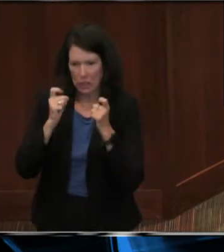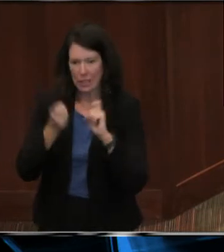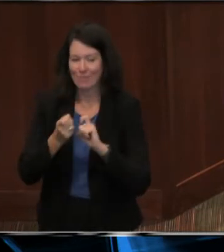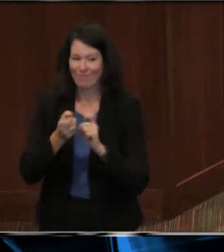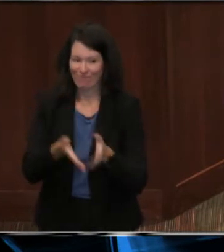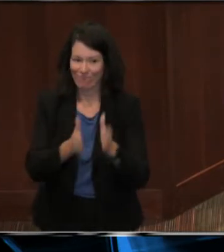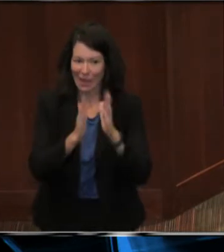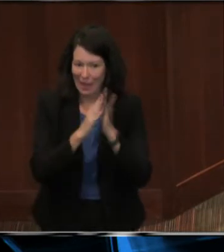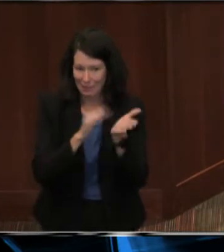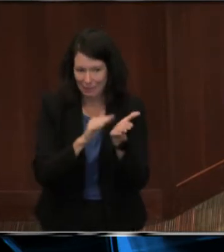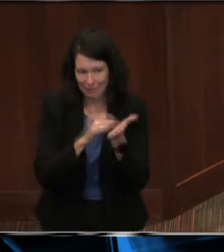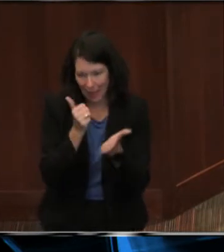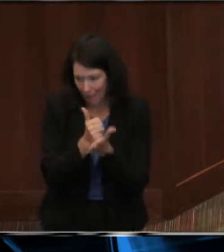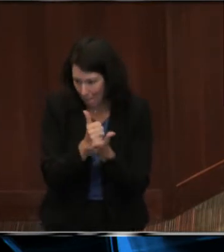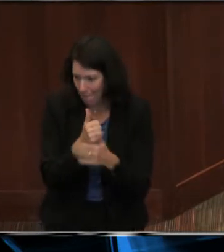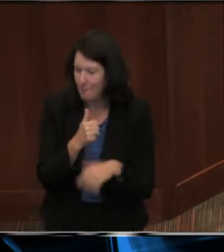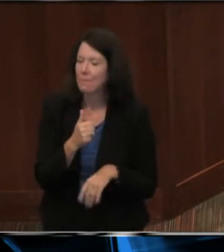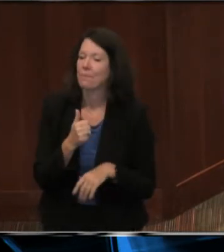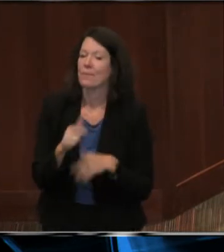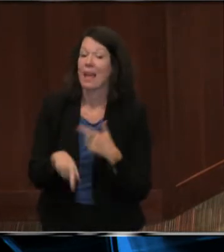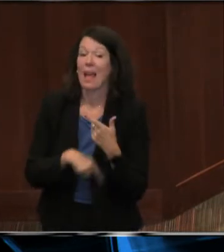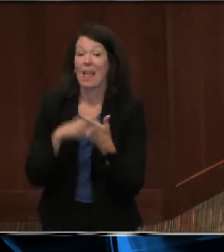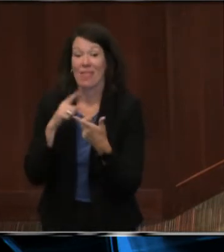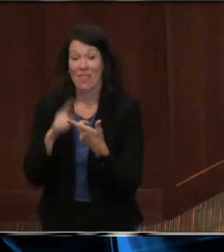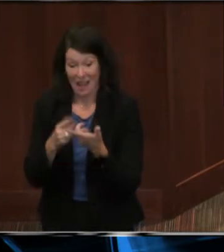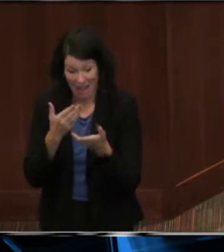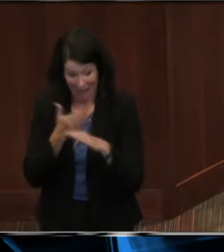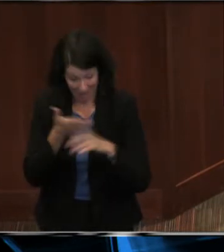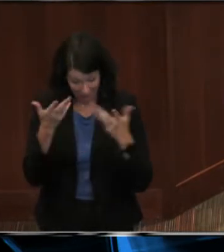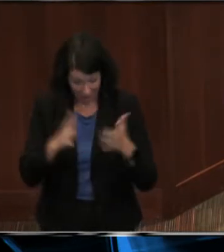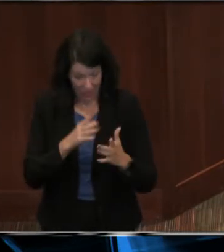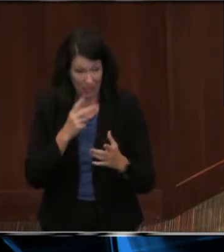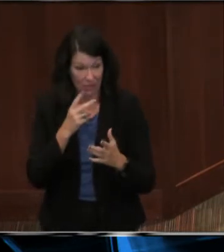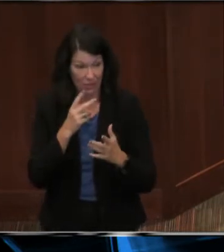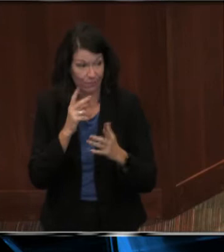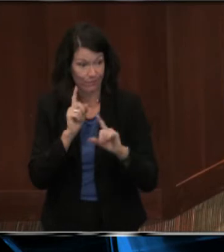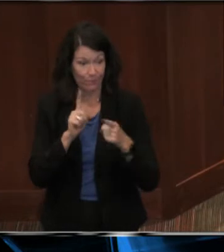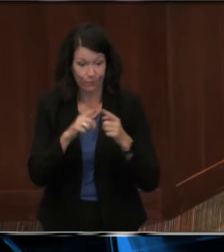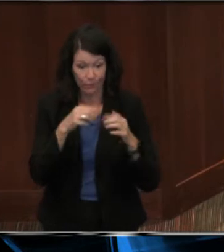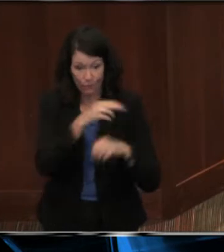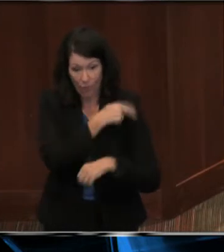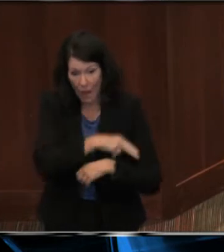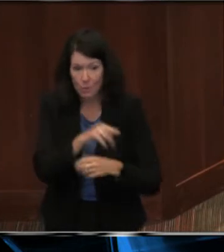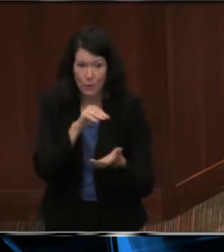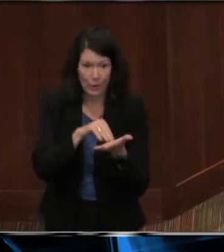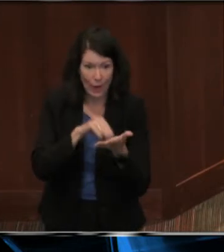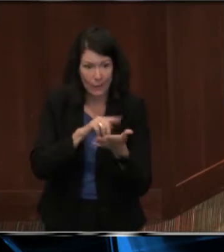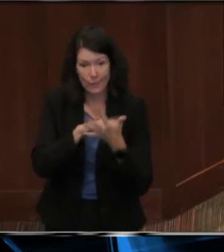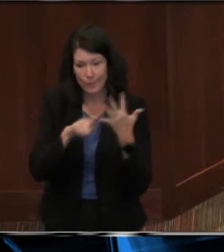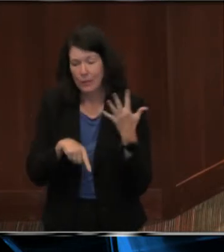seek healthcare. And then once they begin seeking healthcare, those